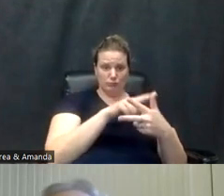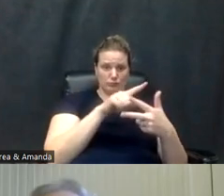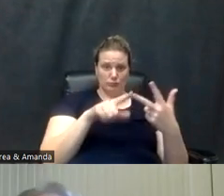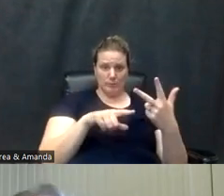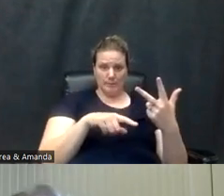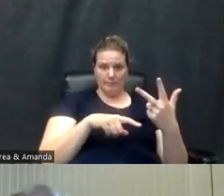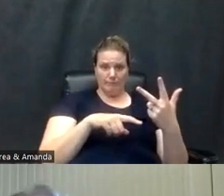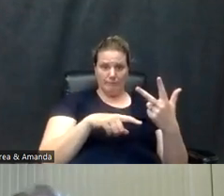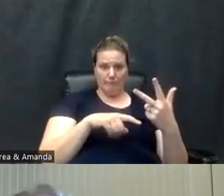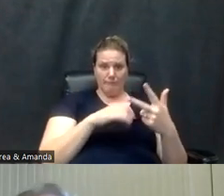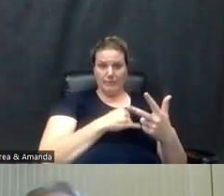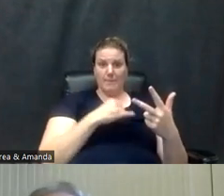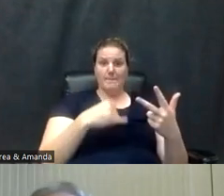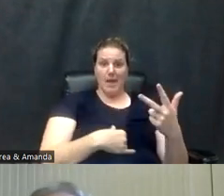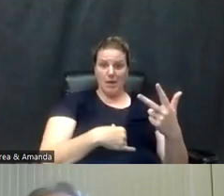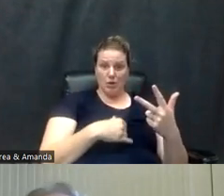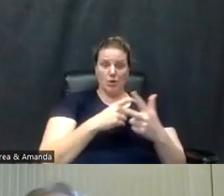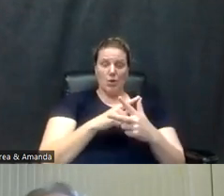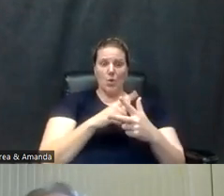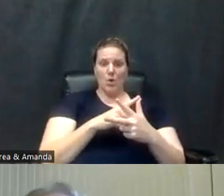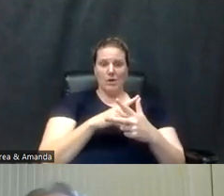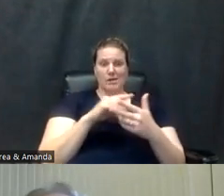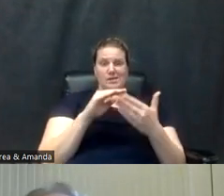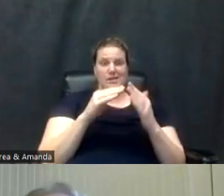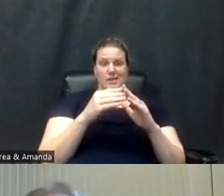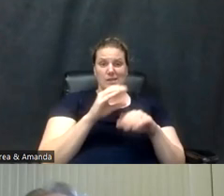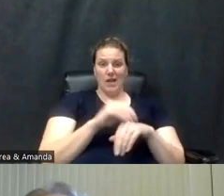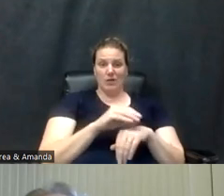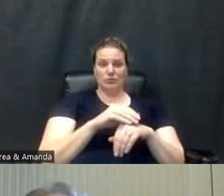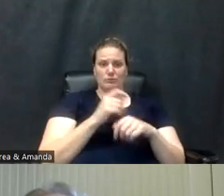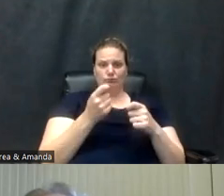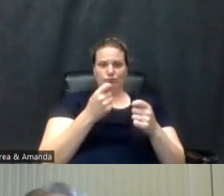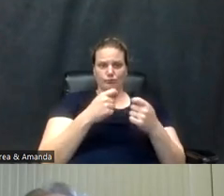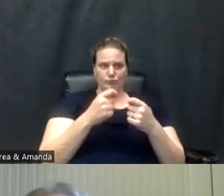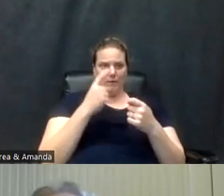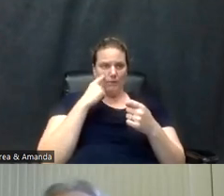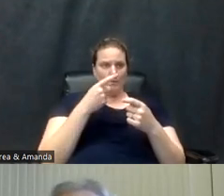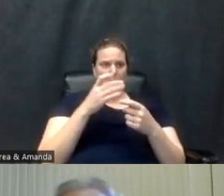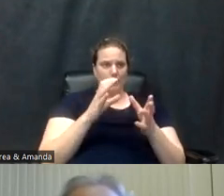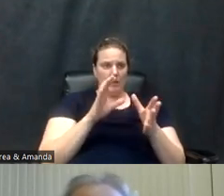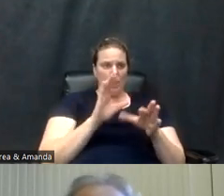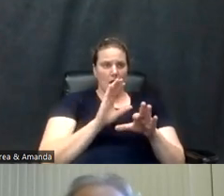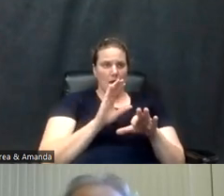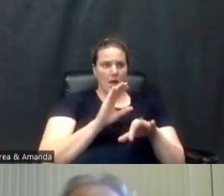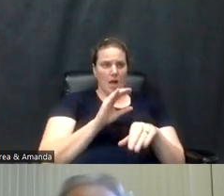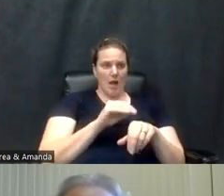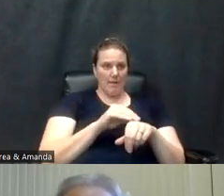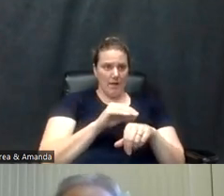The mayor or city council members can be swapped out for the public advocate or